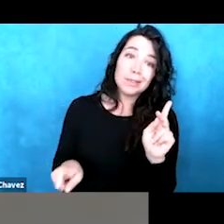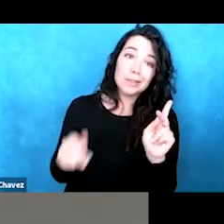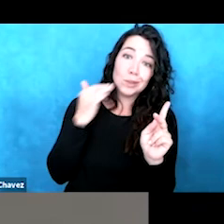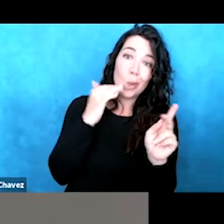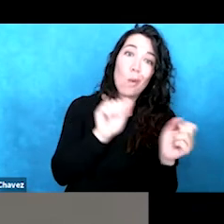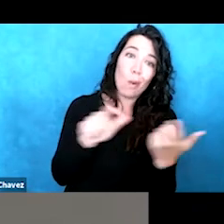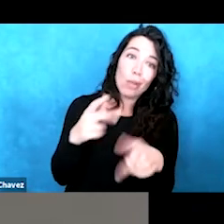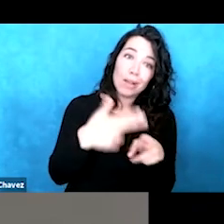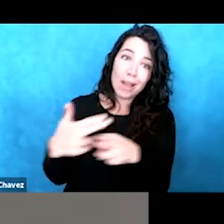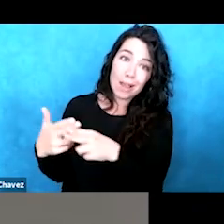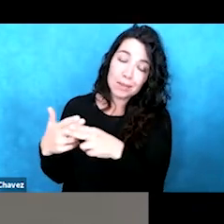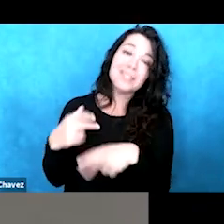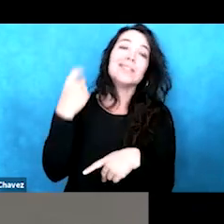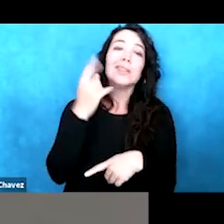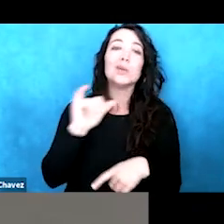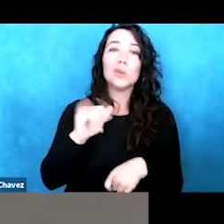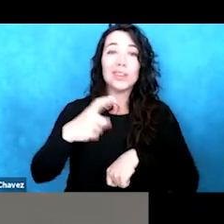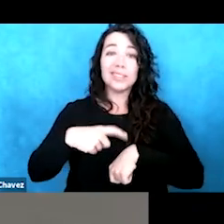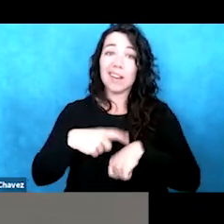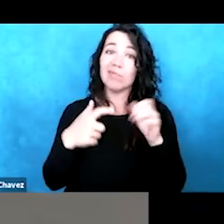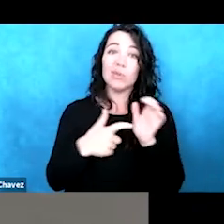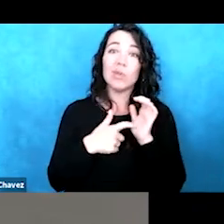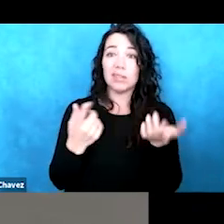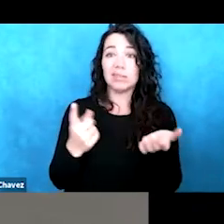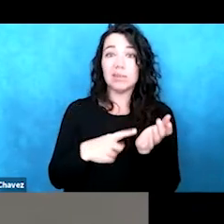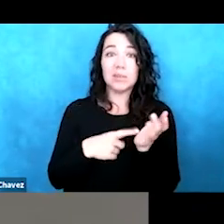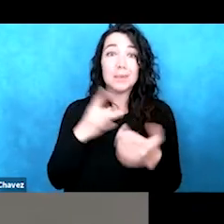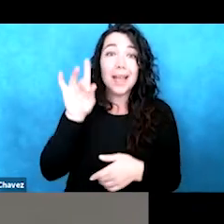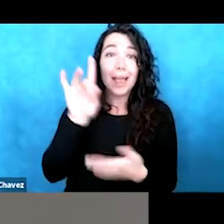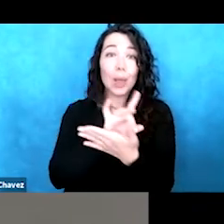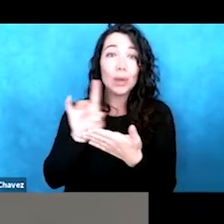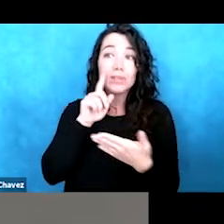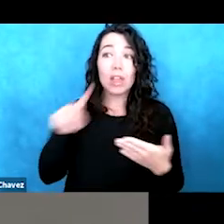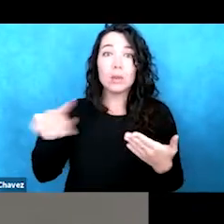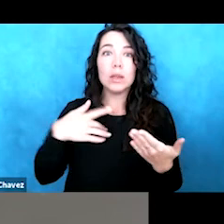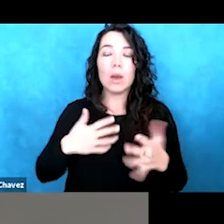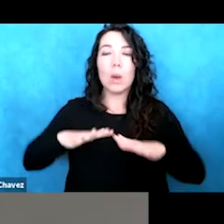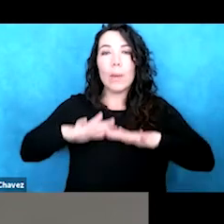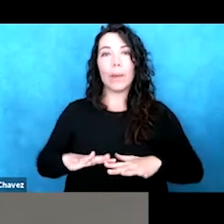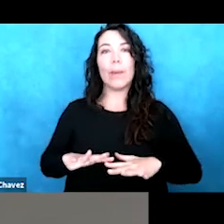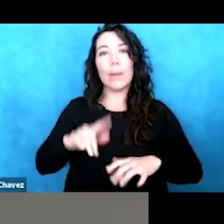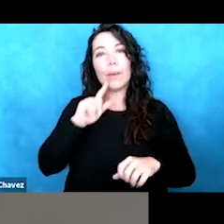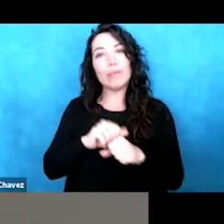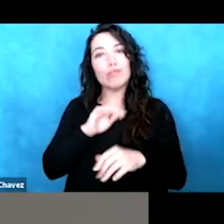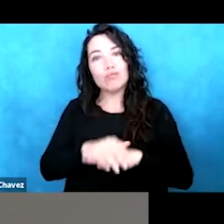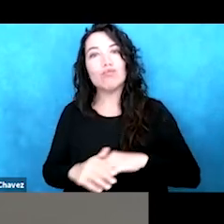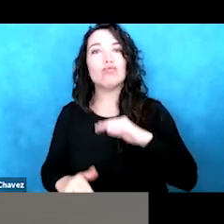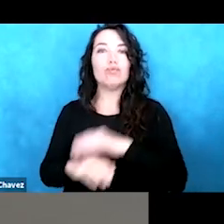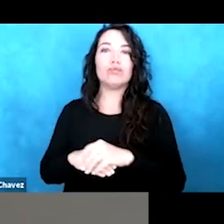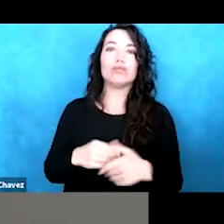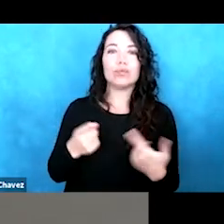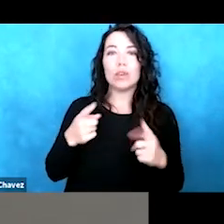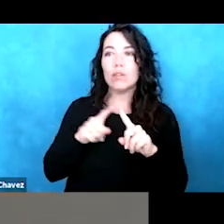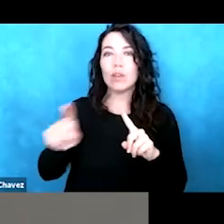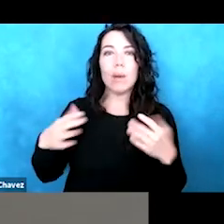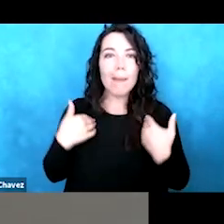School in New York, looking at the changes in physiology as young people come through these programs, and we realized that it takes about 8 sessions for their bodies to